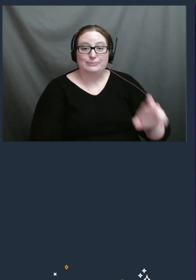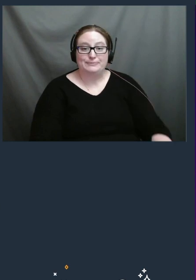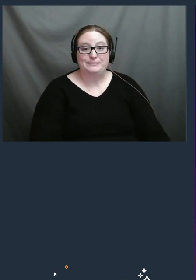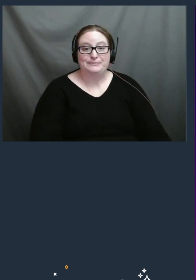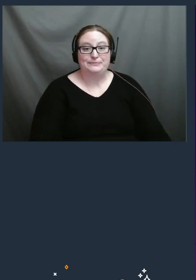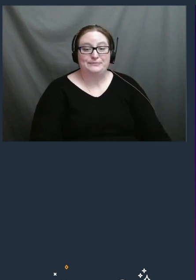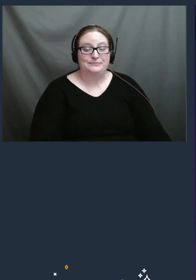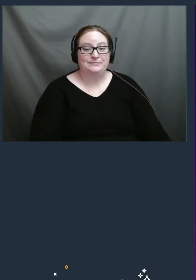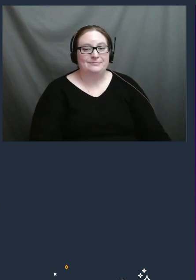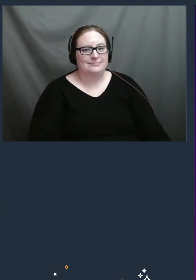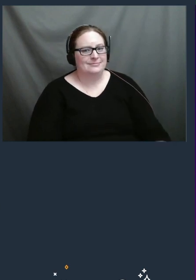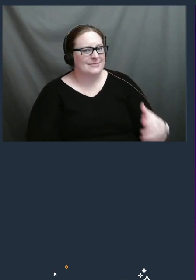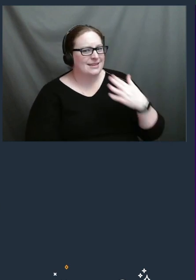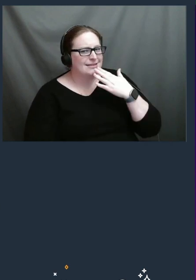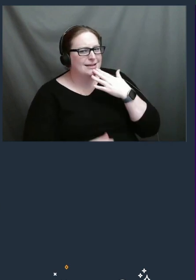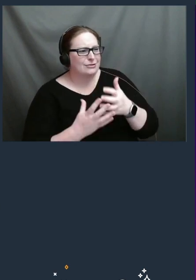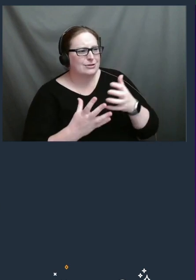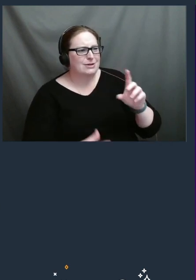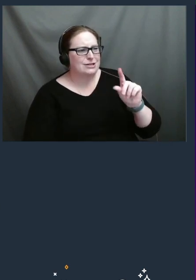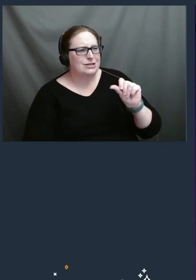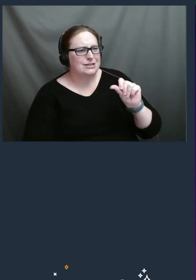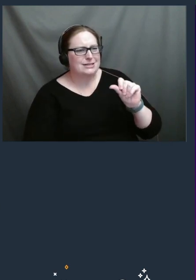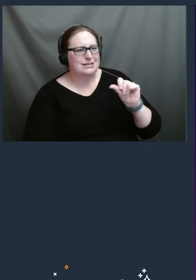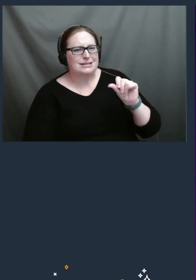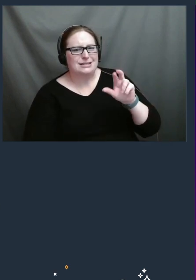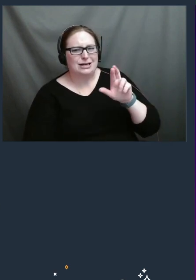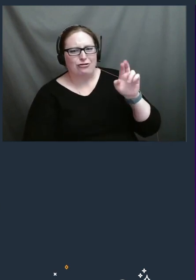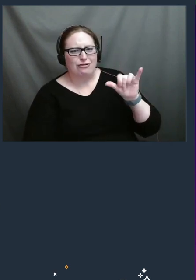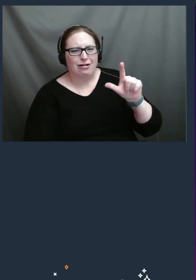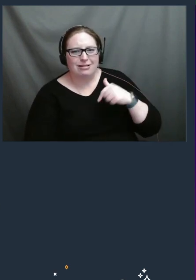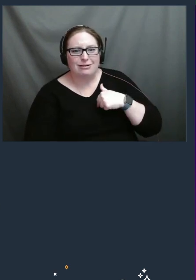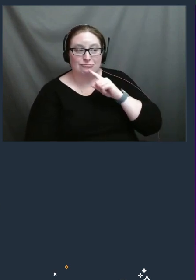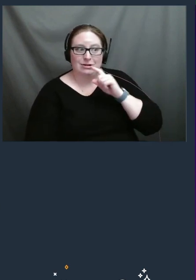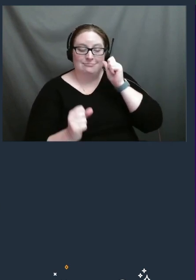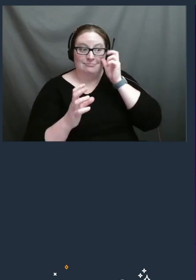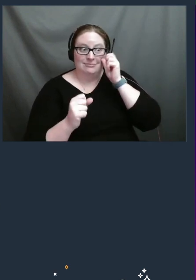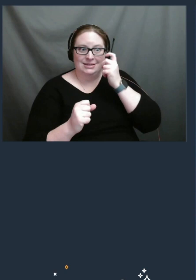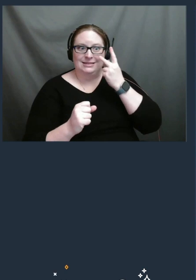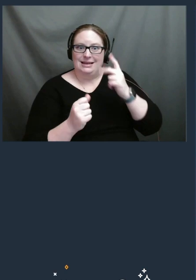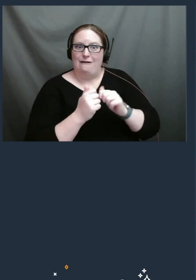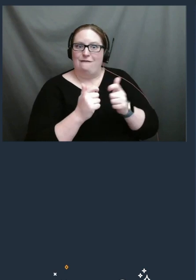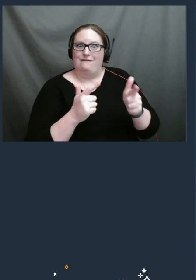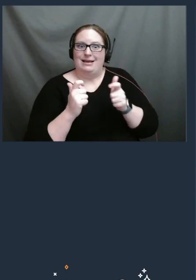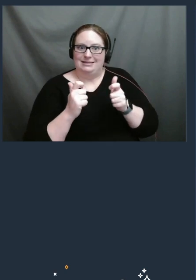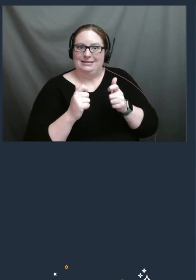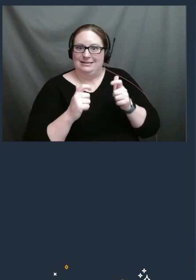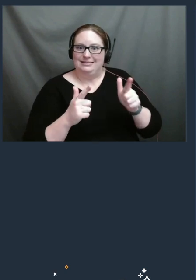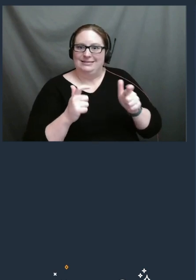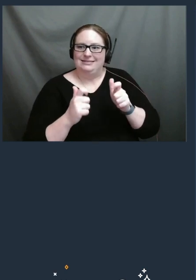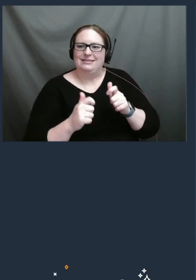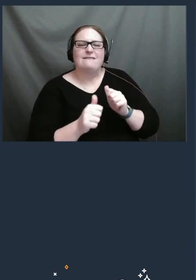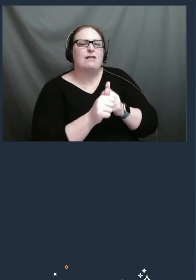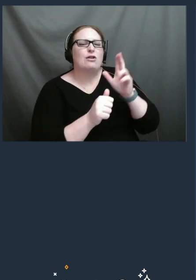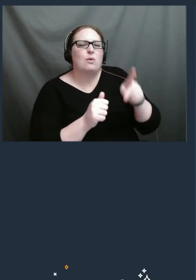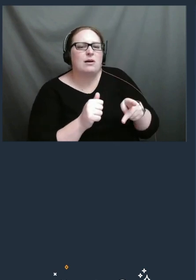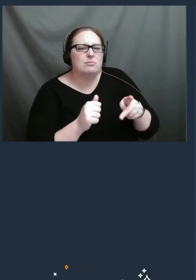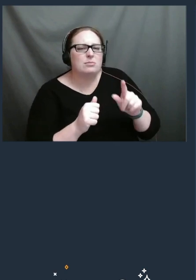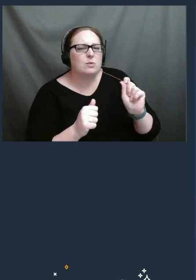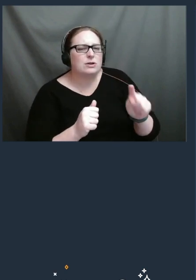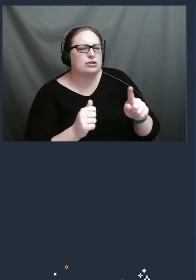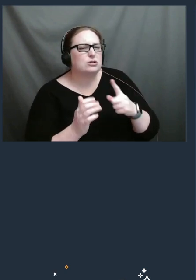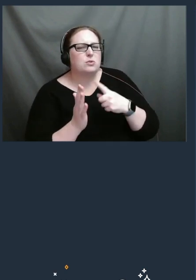Awesome. Well, thanks so much, Daryl. It's really remarkable to see how much it truly accelerates S3 data lakes. A follow-up question. What are